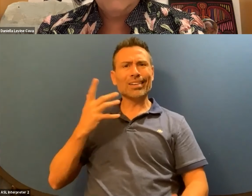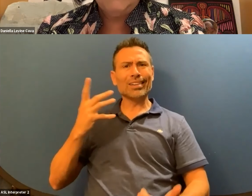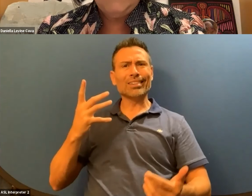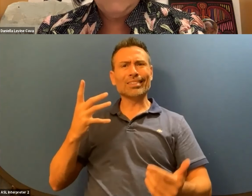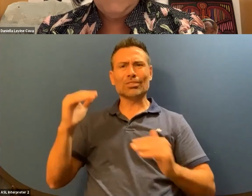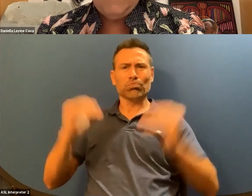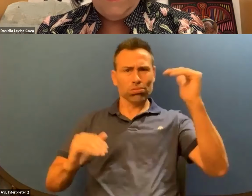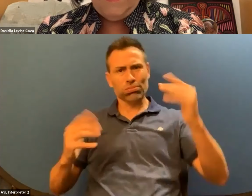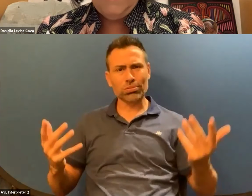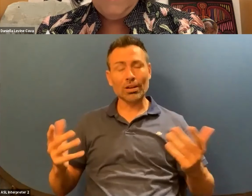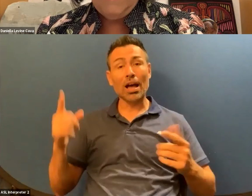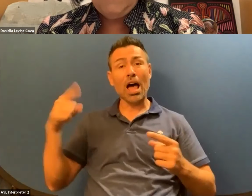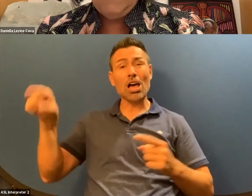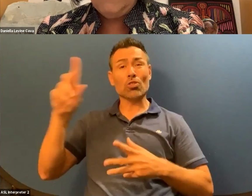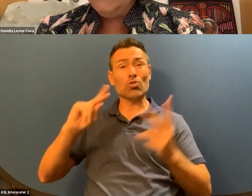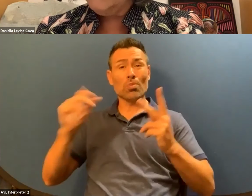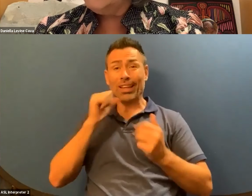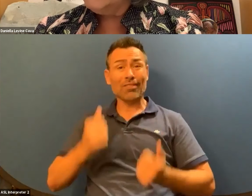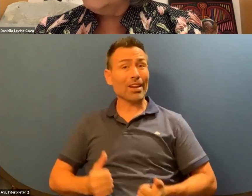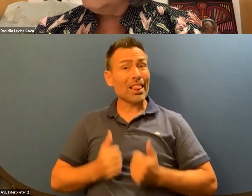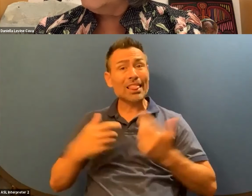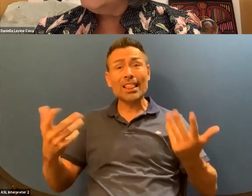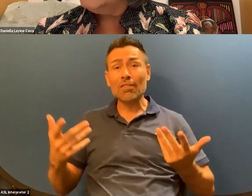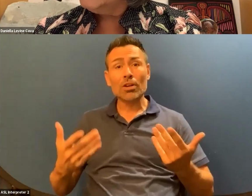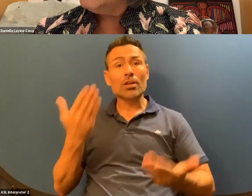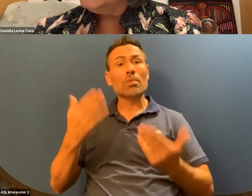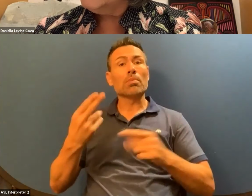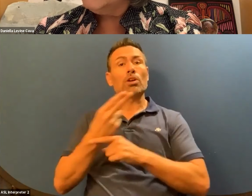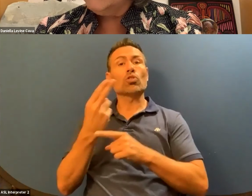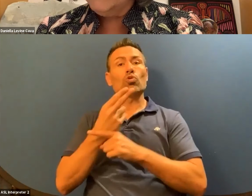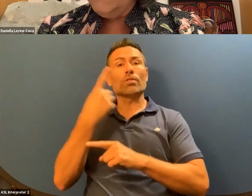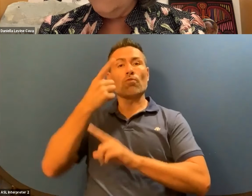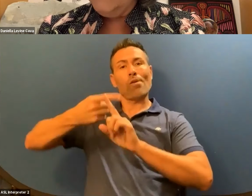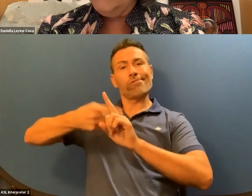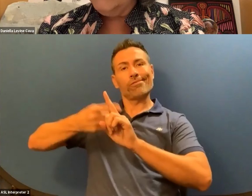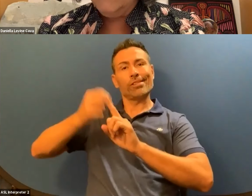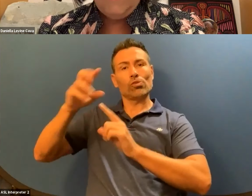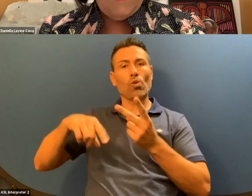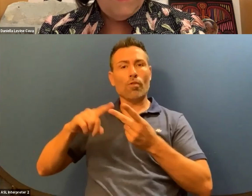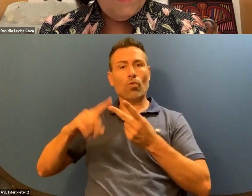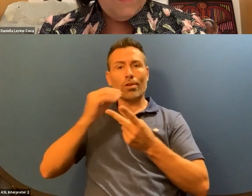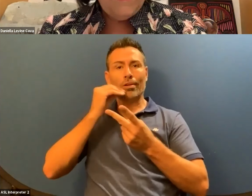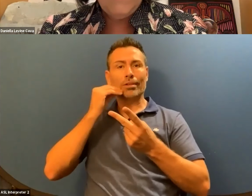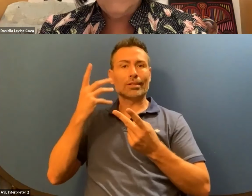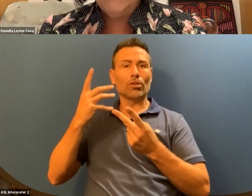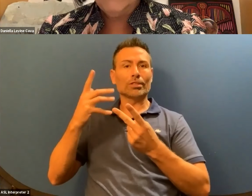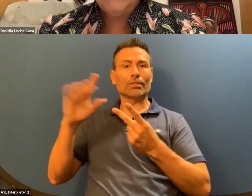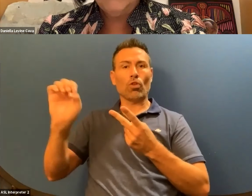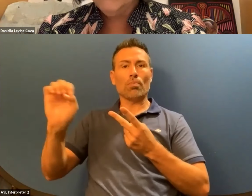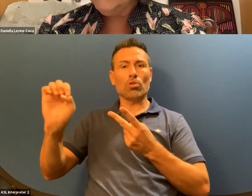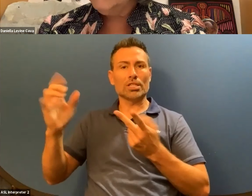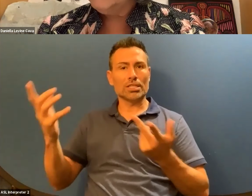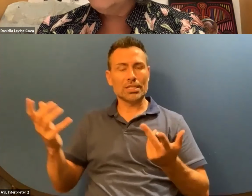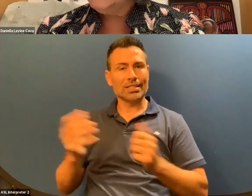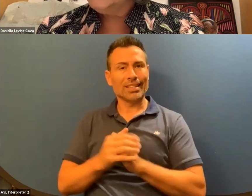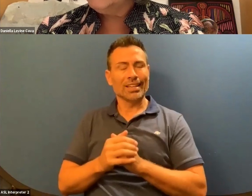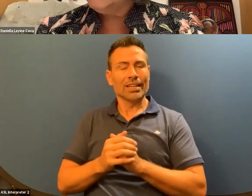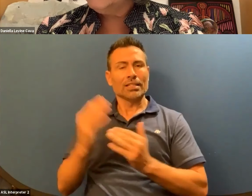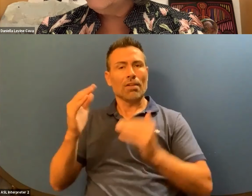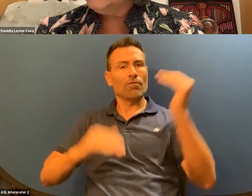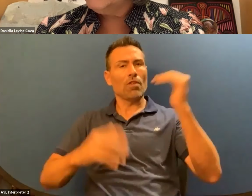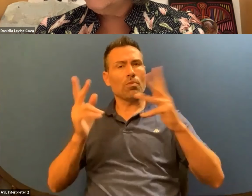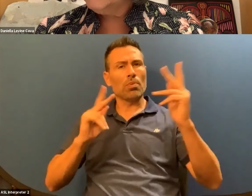They may just be using it as emergency housing for the day they're going to flee their country. And that is unfair for a lot of the folks in our community. But it's